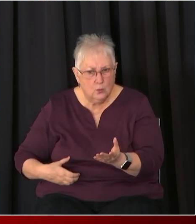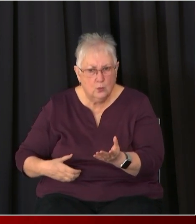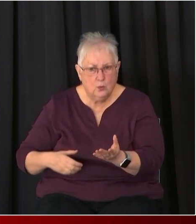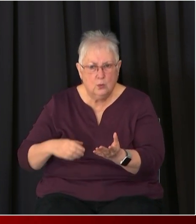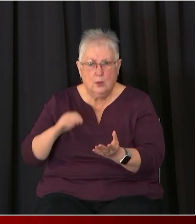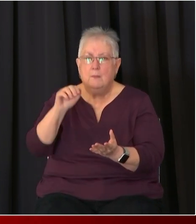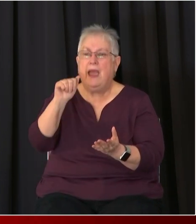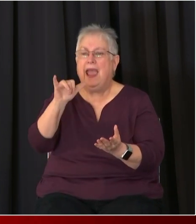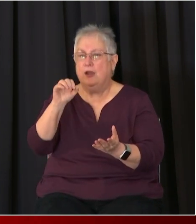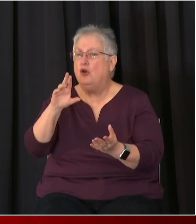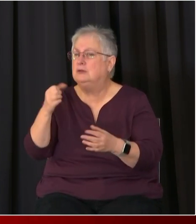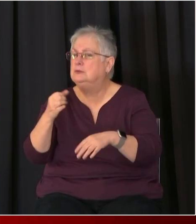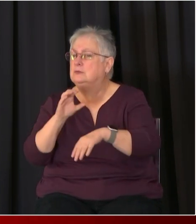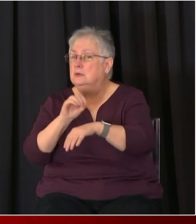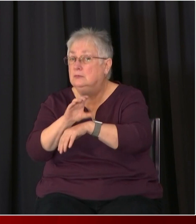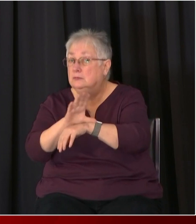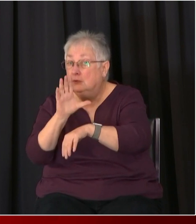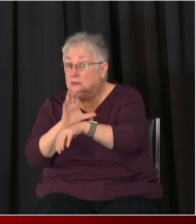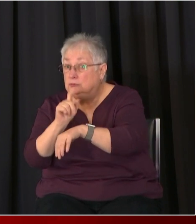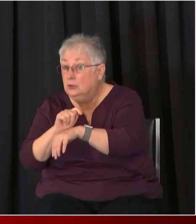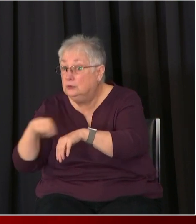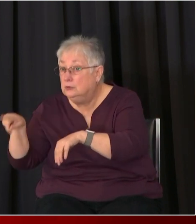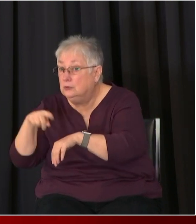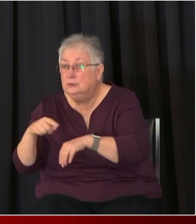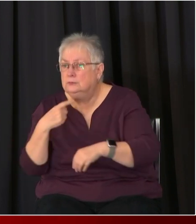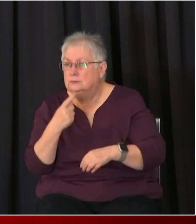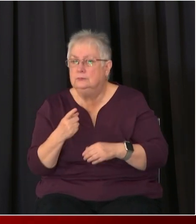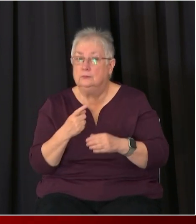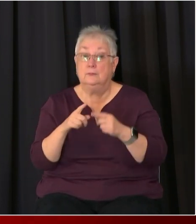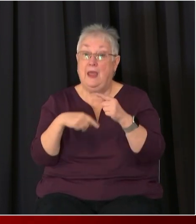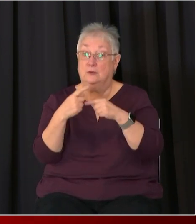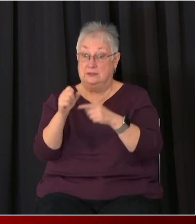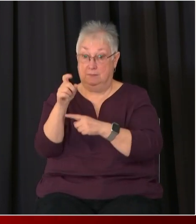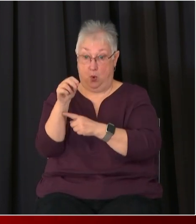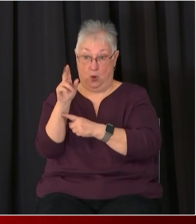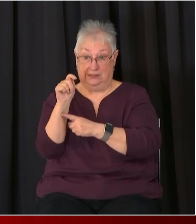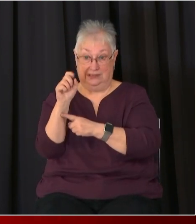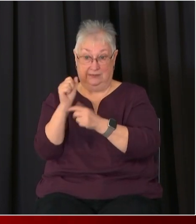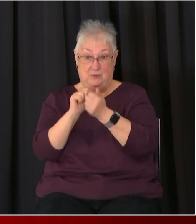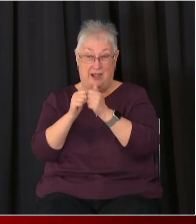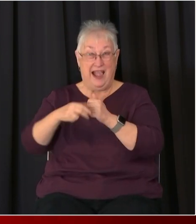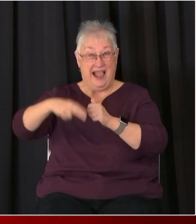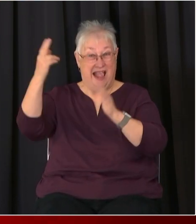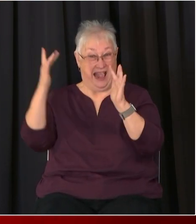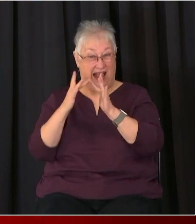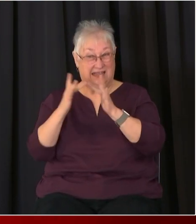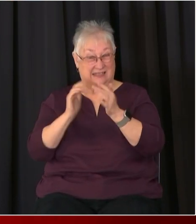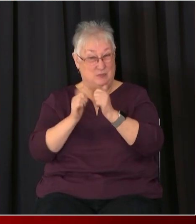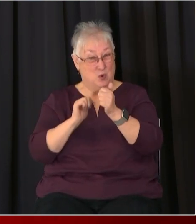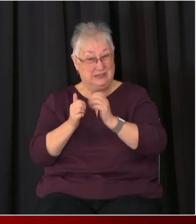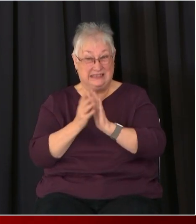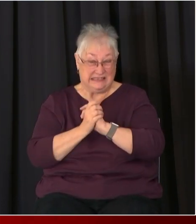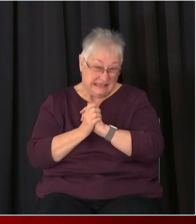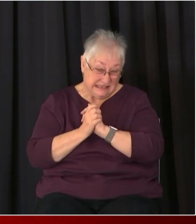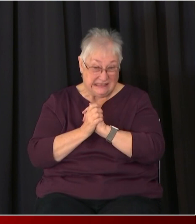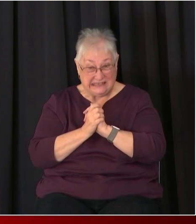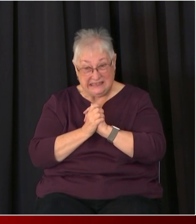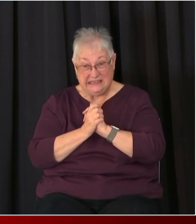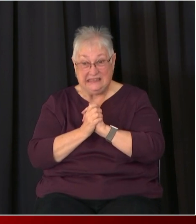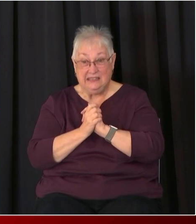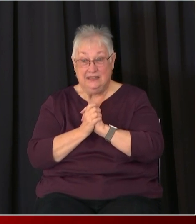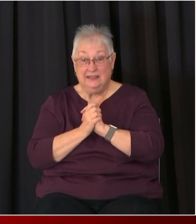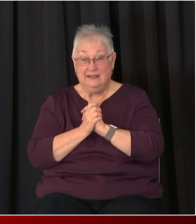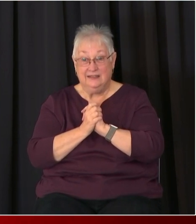advisory around sports and high contact sports in the district. So that advisory